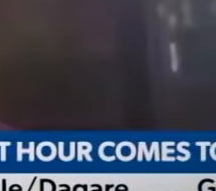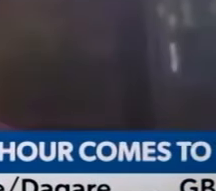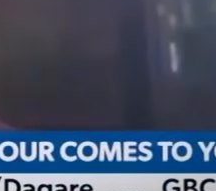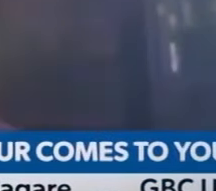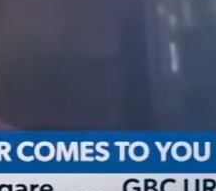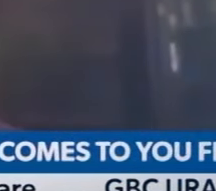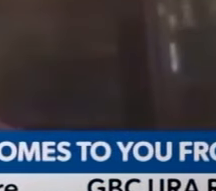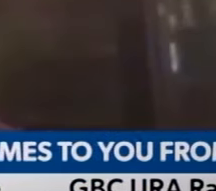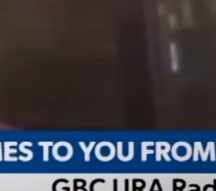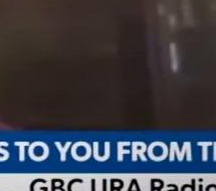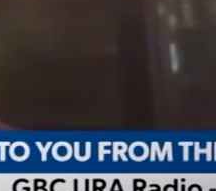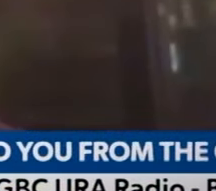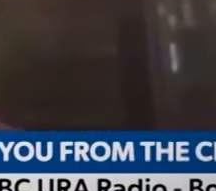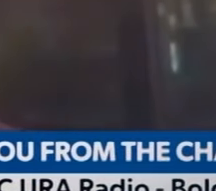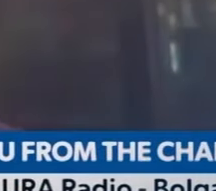for a long